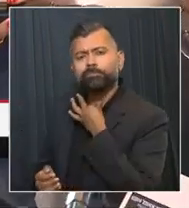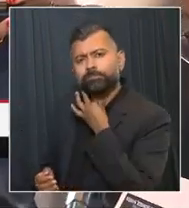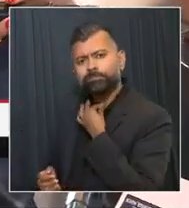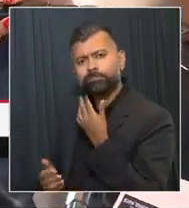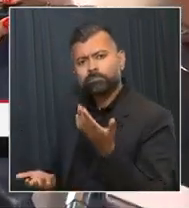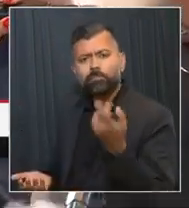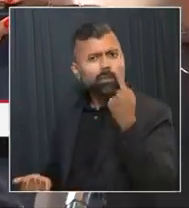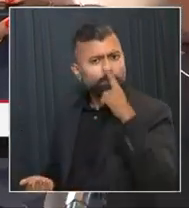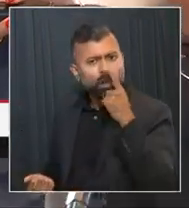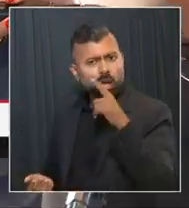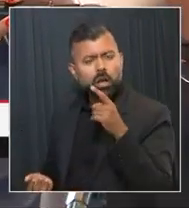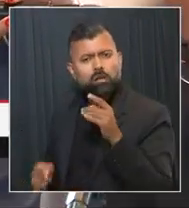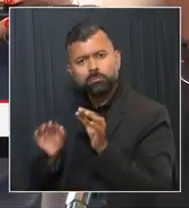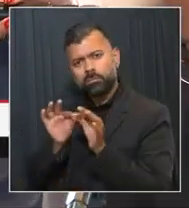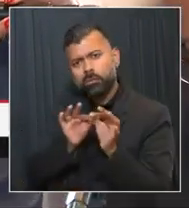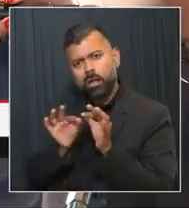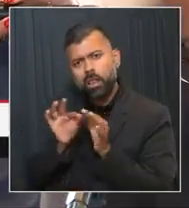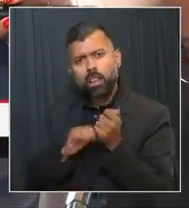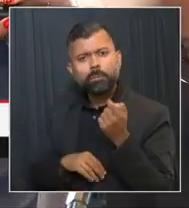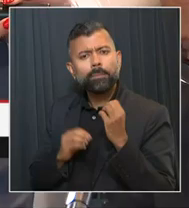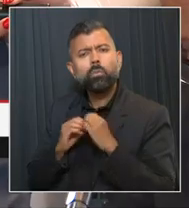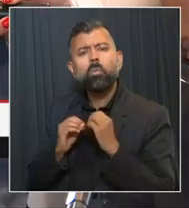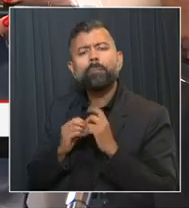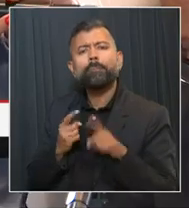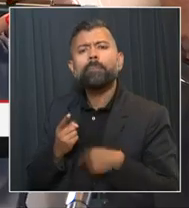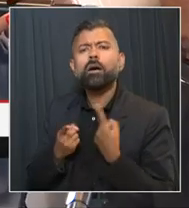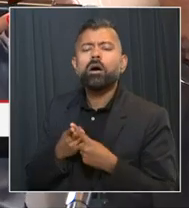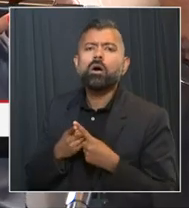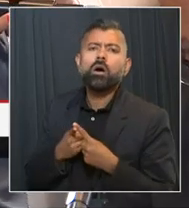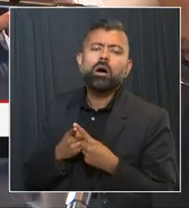bit about the